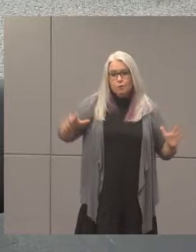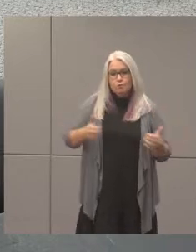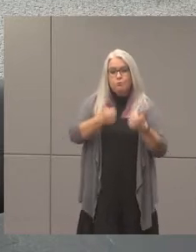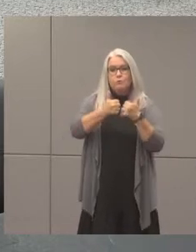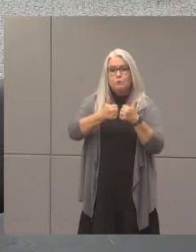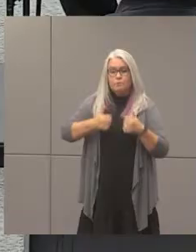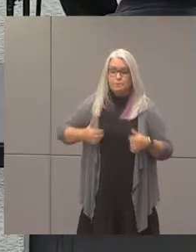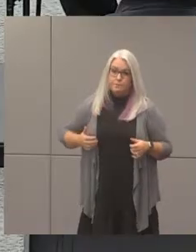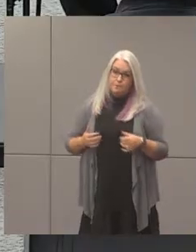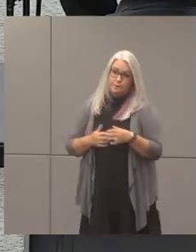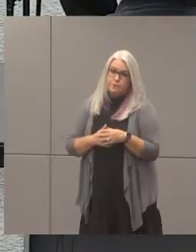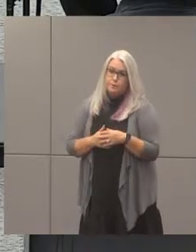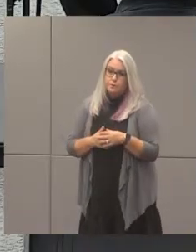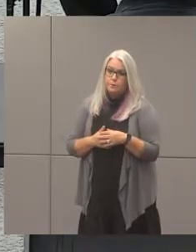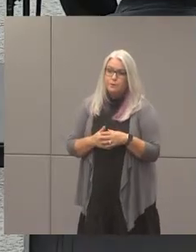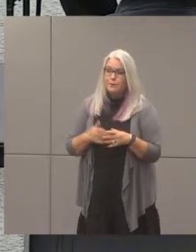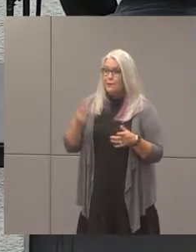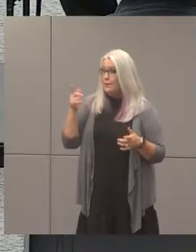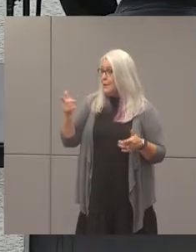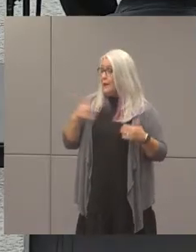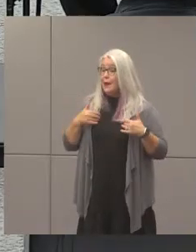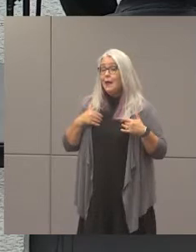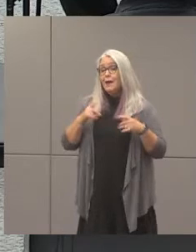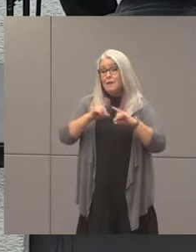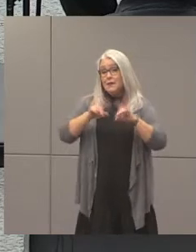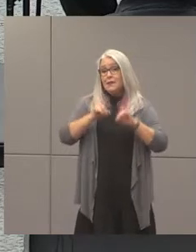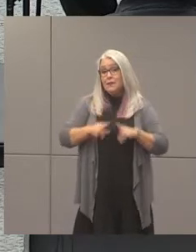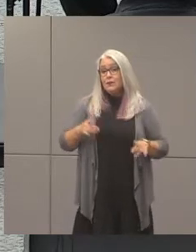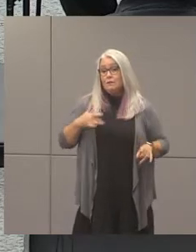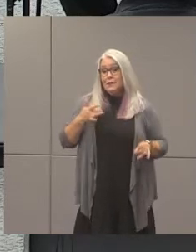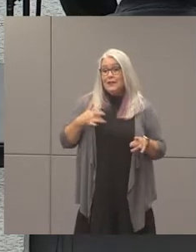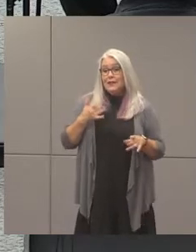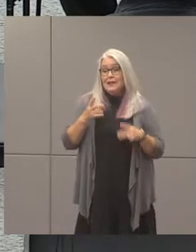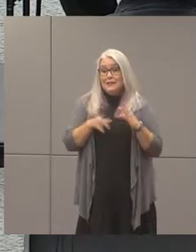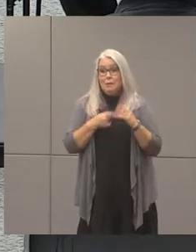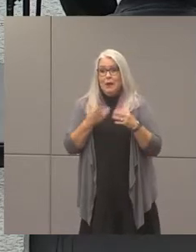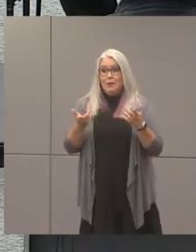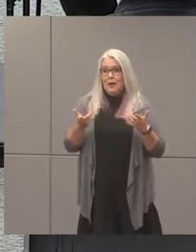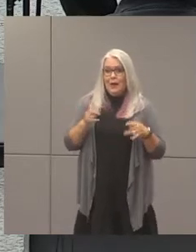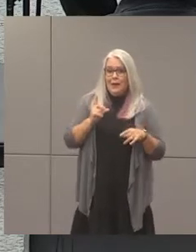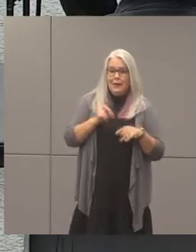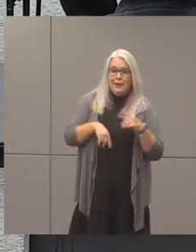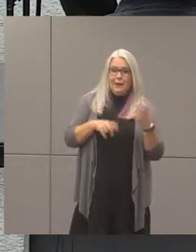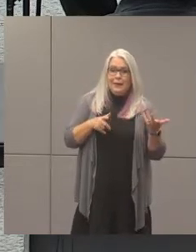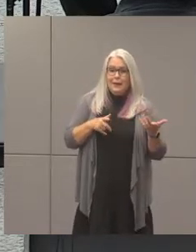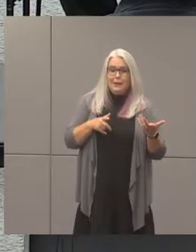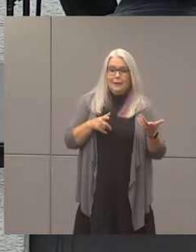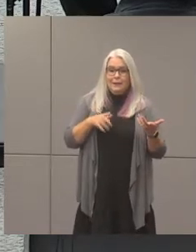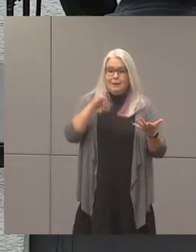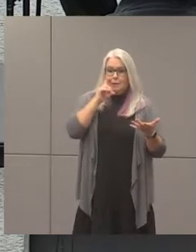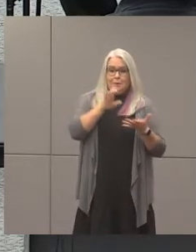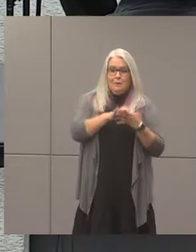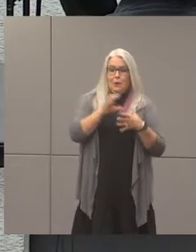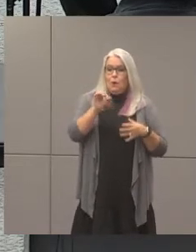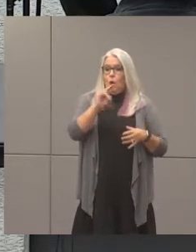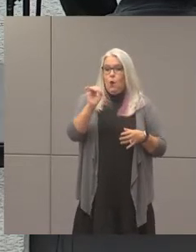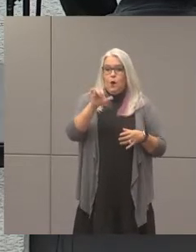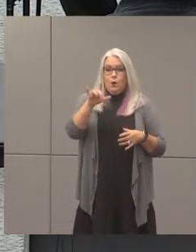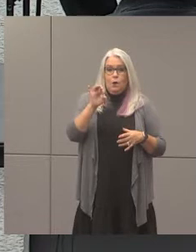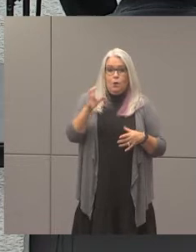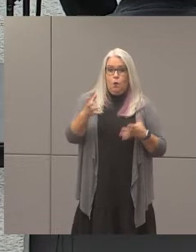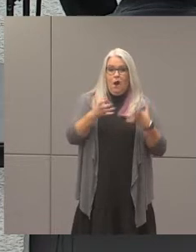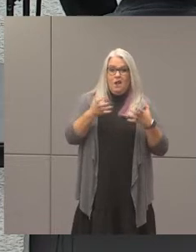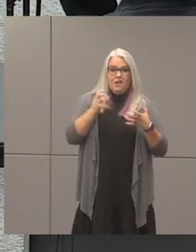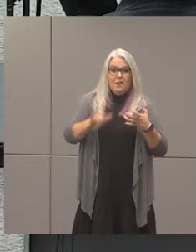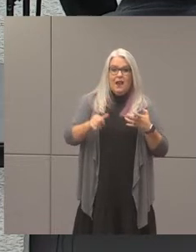Well, I understand. I've got different feelings on that. I can't believe Oracle wants the publicity